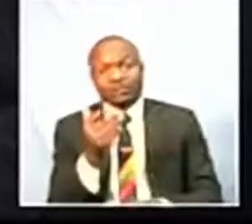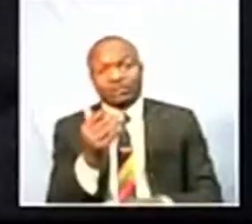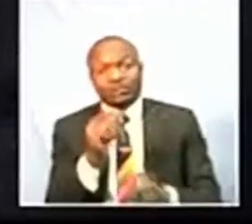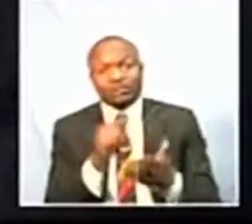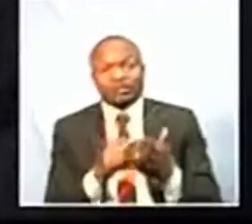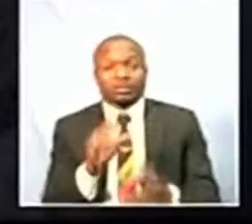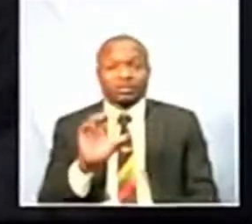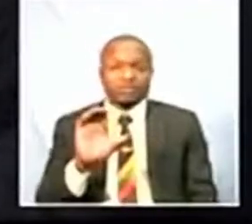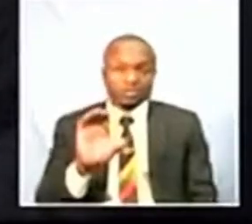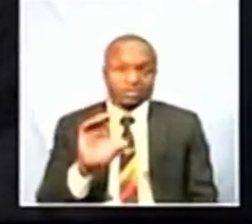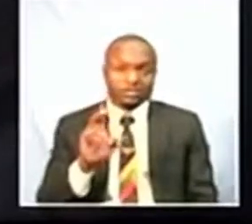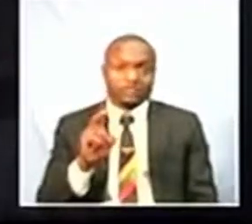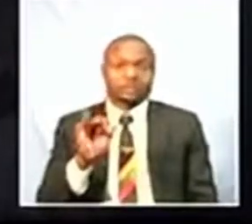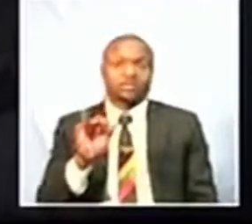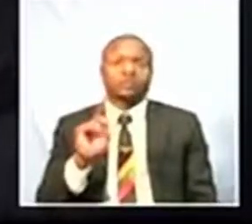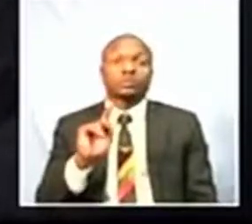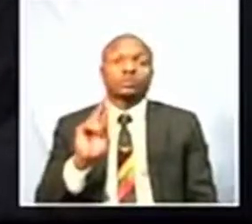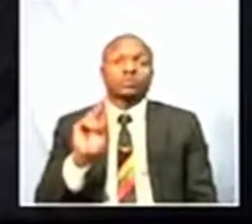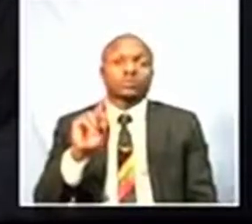Chikula